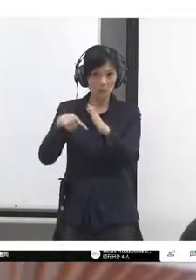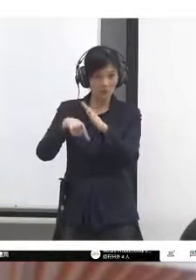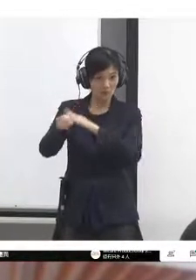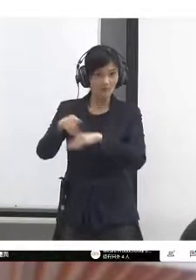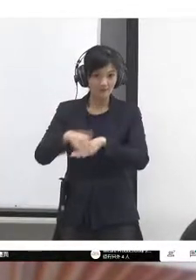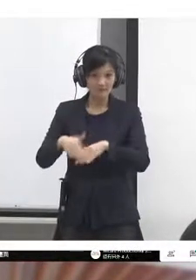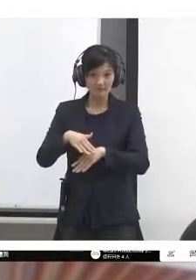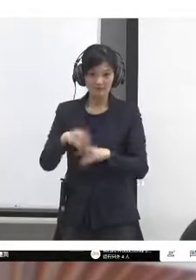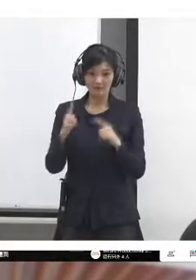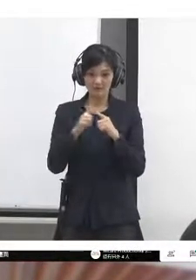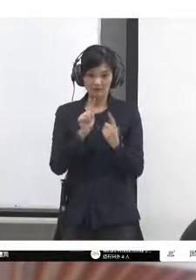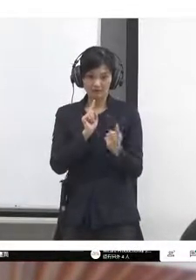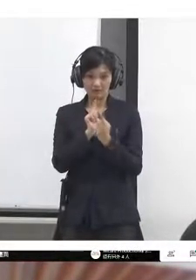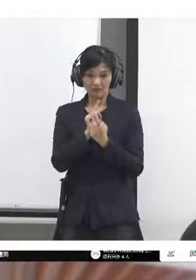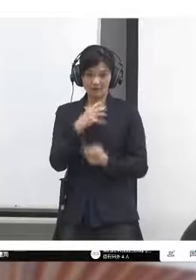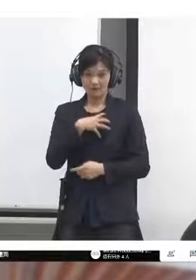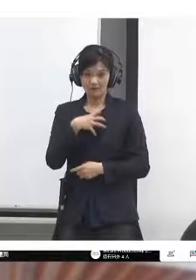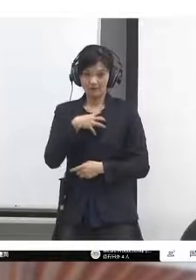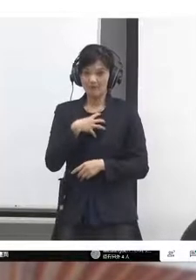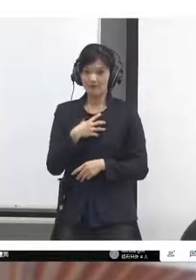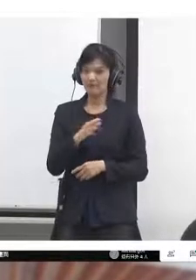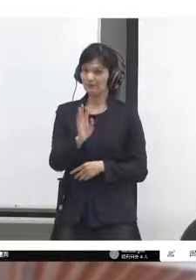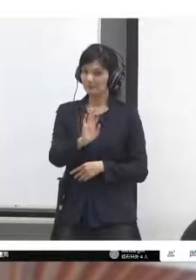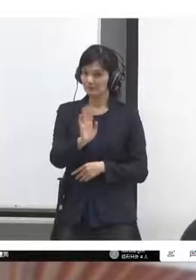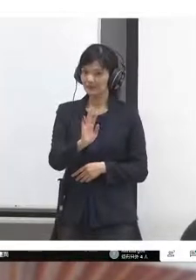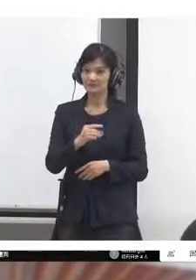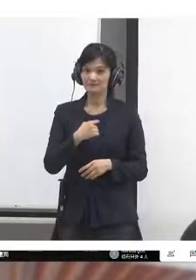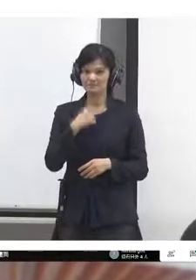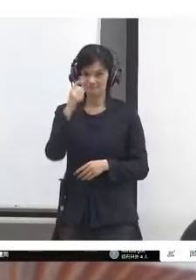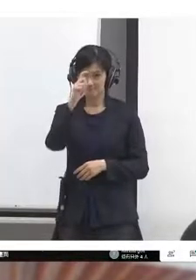and the bear both. So that's why